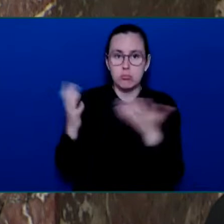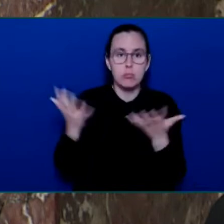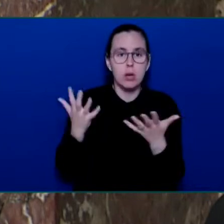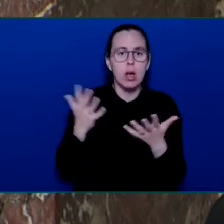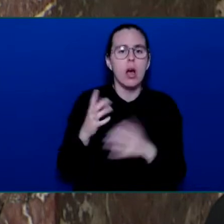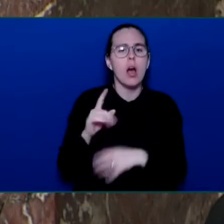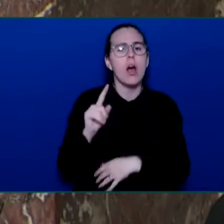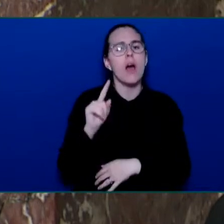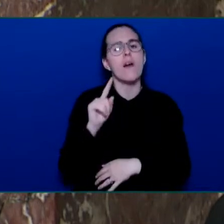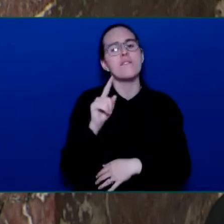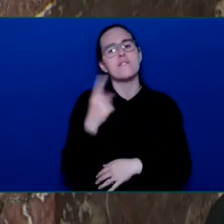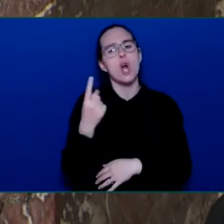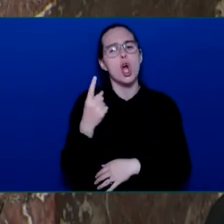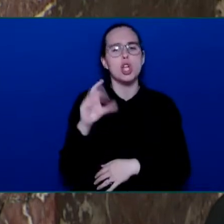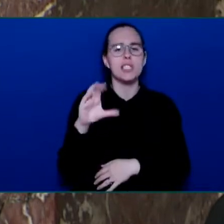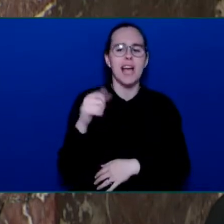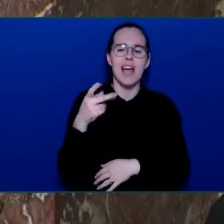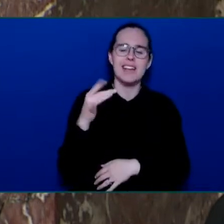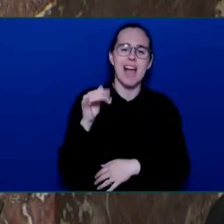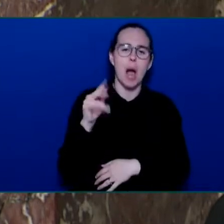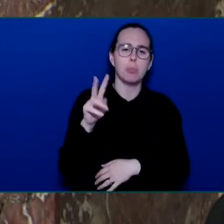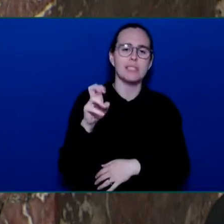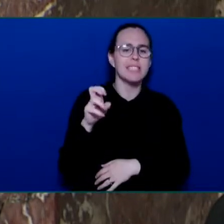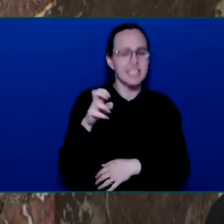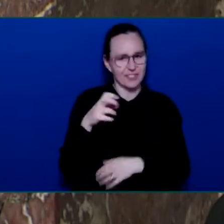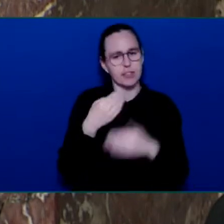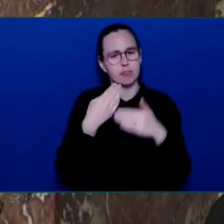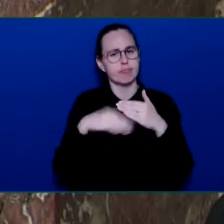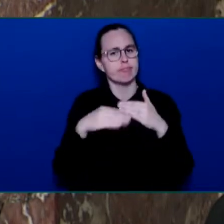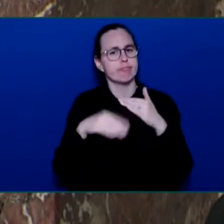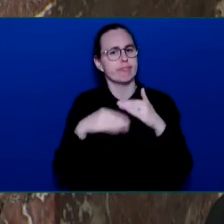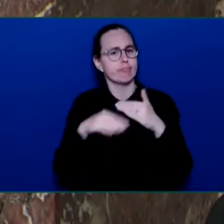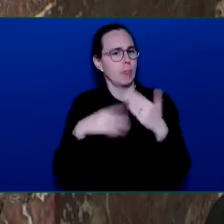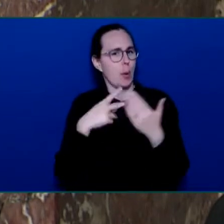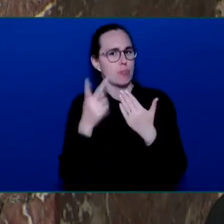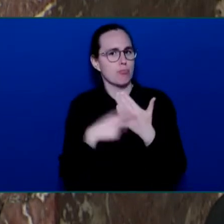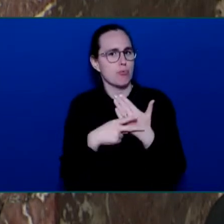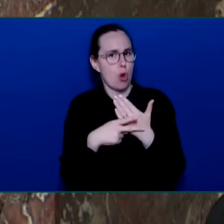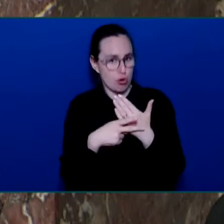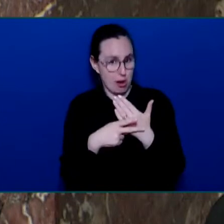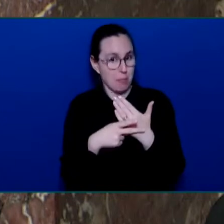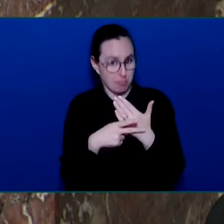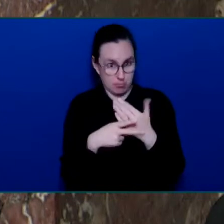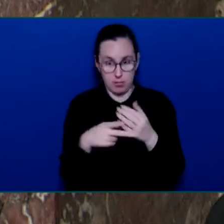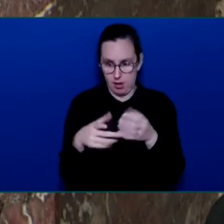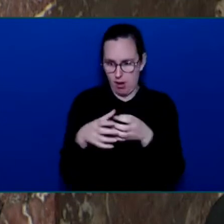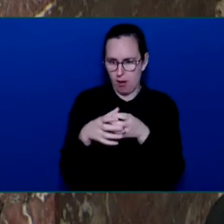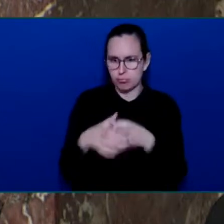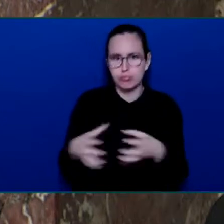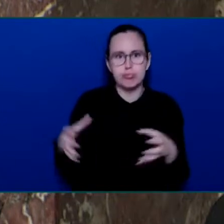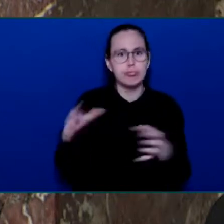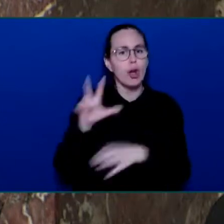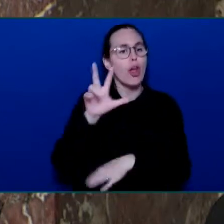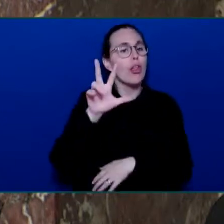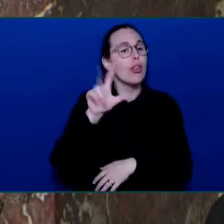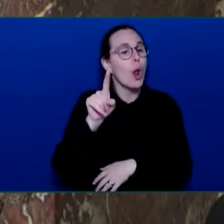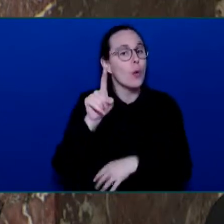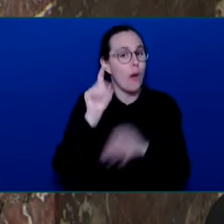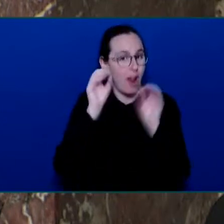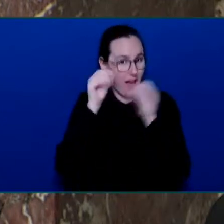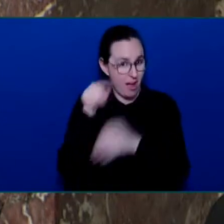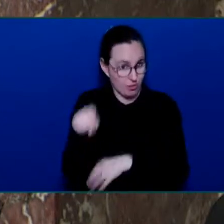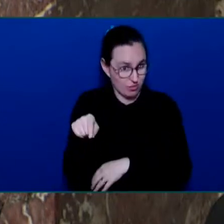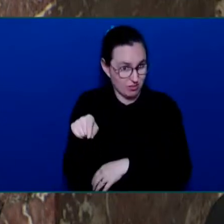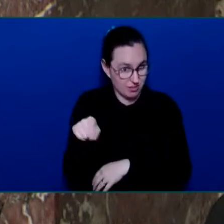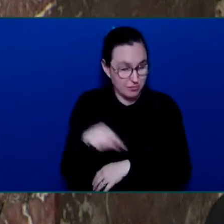exist at the breeding center. Second, we protected more than 280,000 hectares of critical habitat, old-growth habitat,